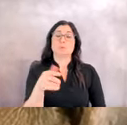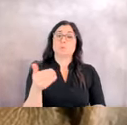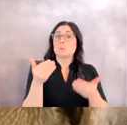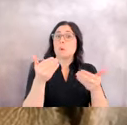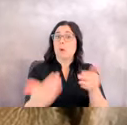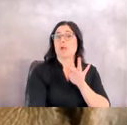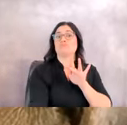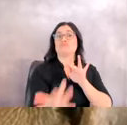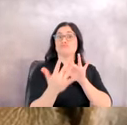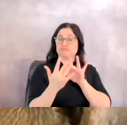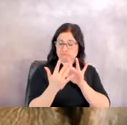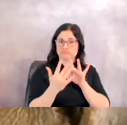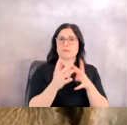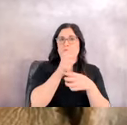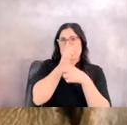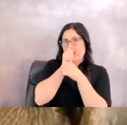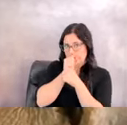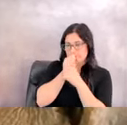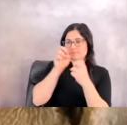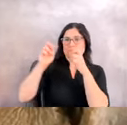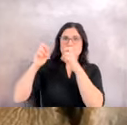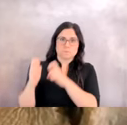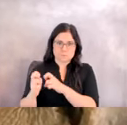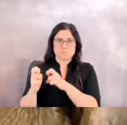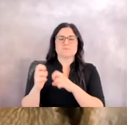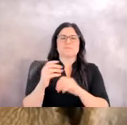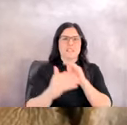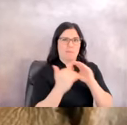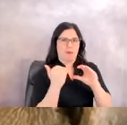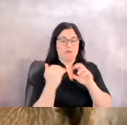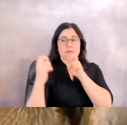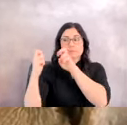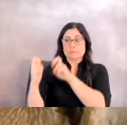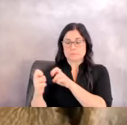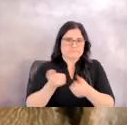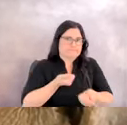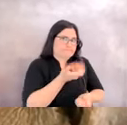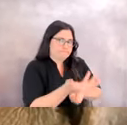to confidentially go to her, email her, and she can meet with you. And